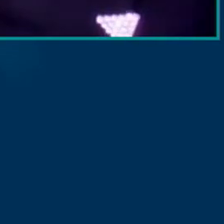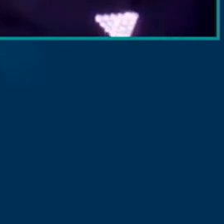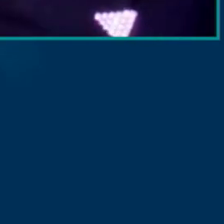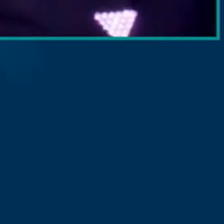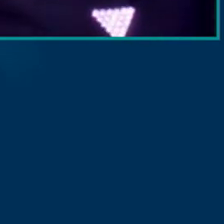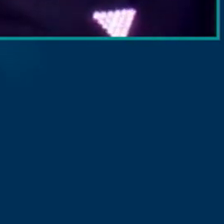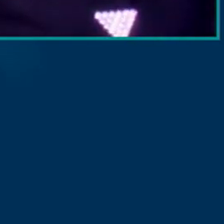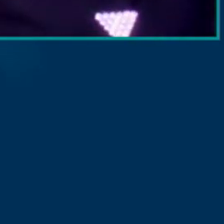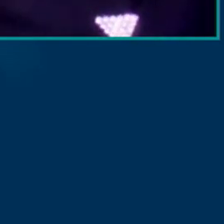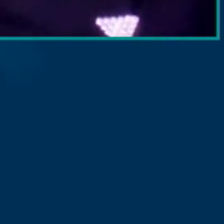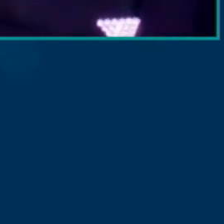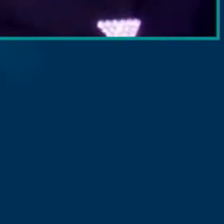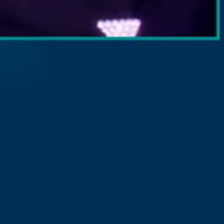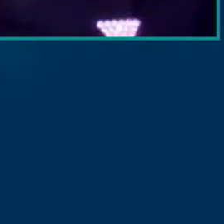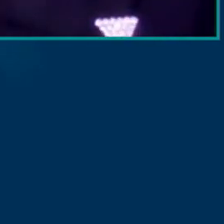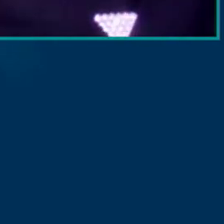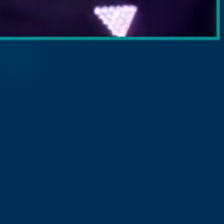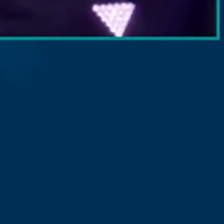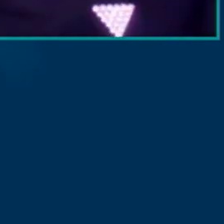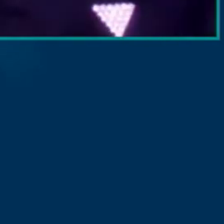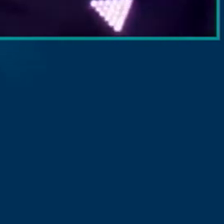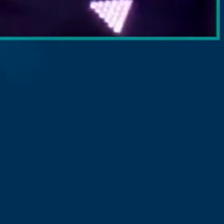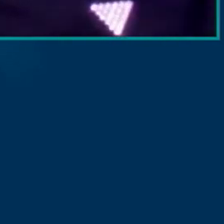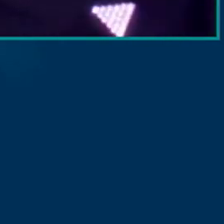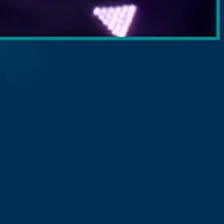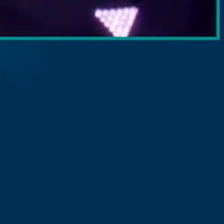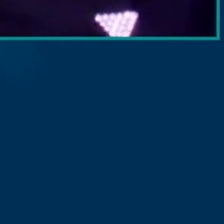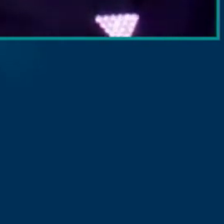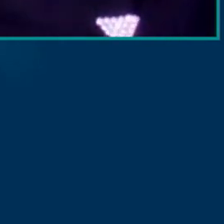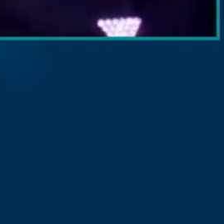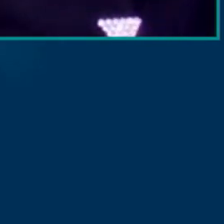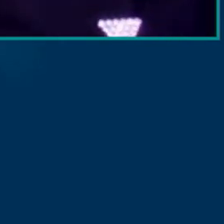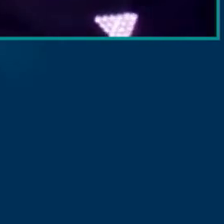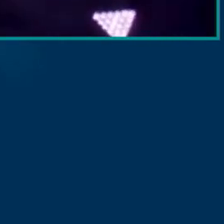countries, involving lawyers who have experience in over 40